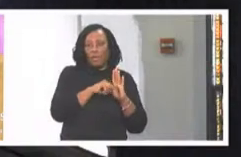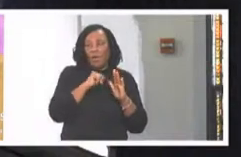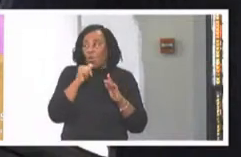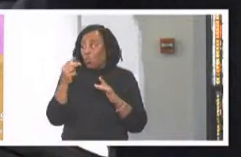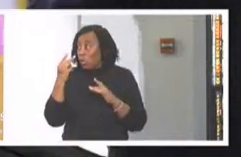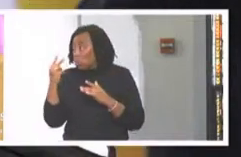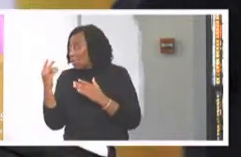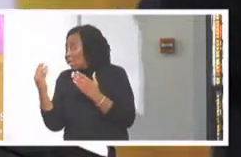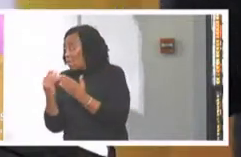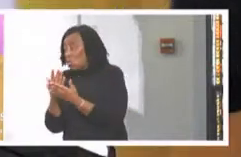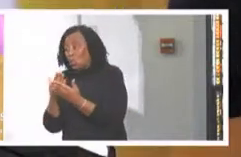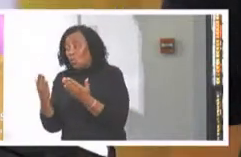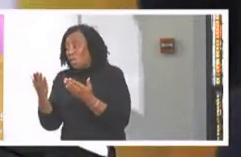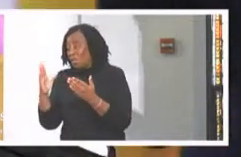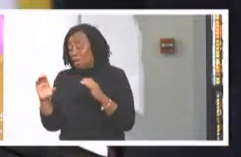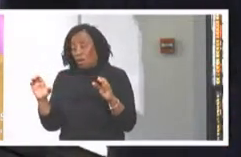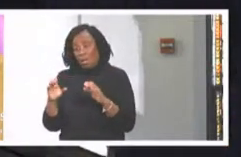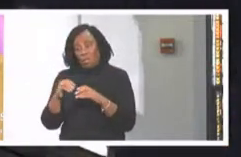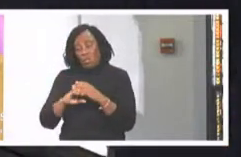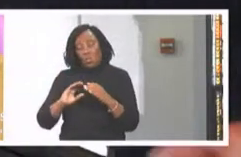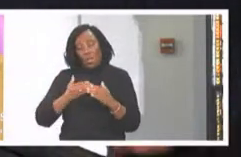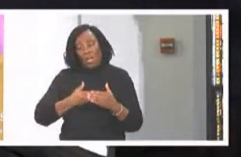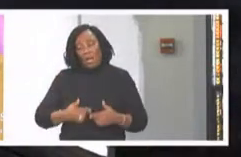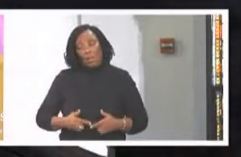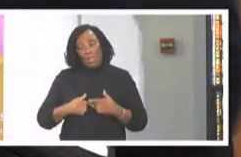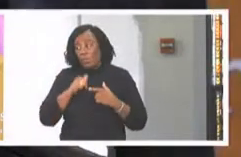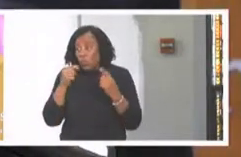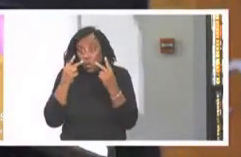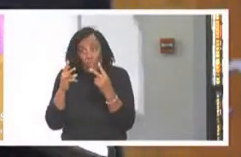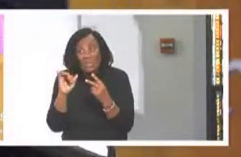new things that God is doing in our life. We don't see them.